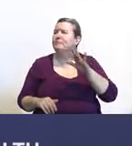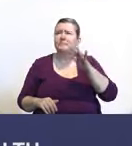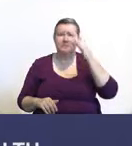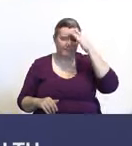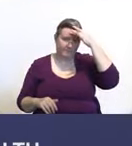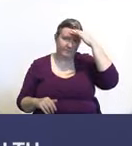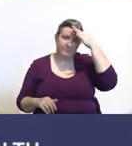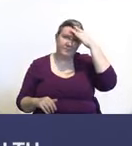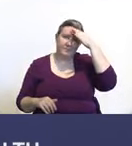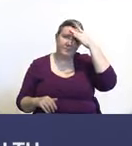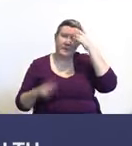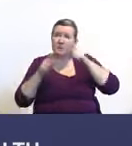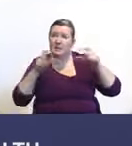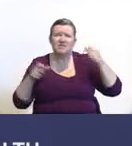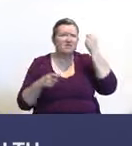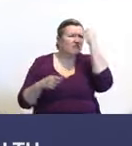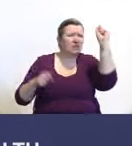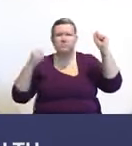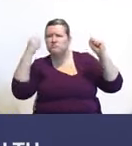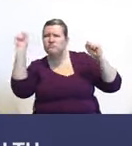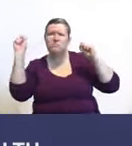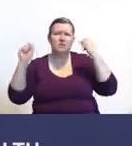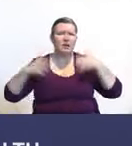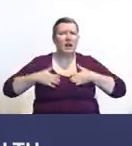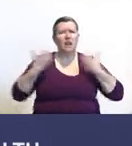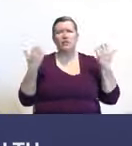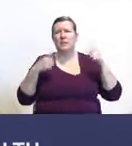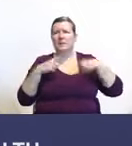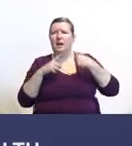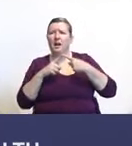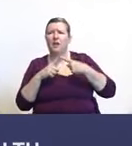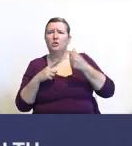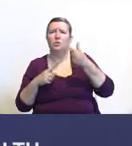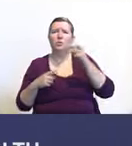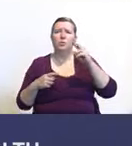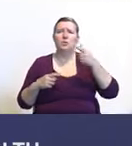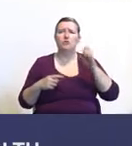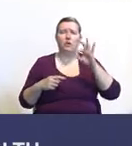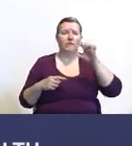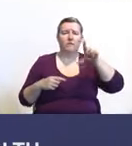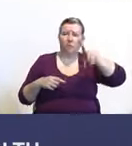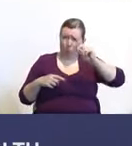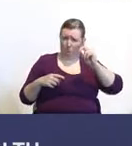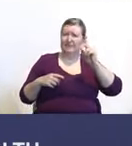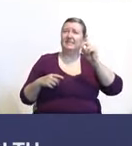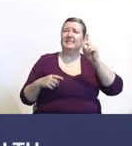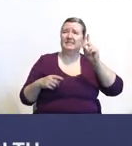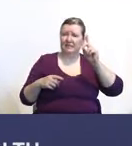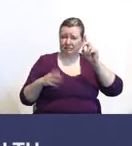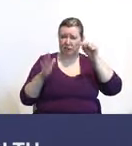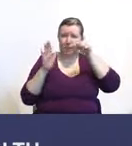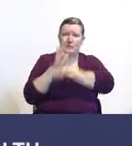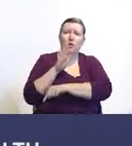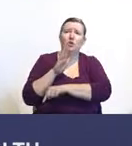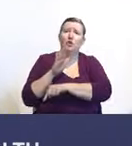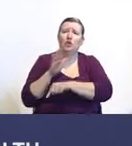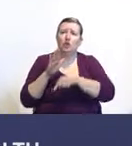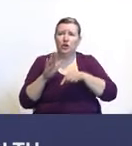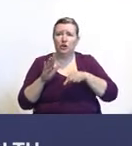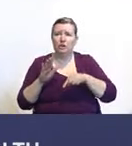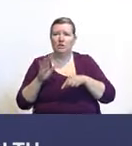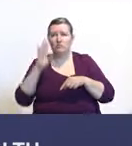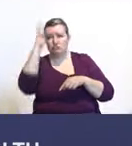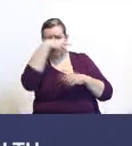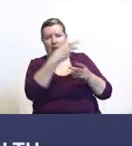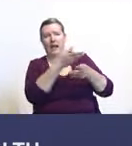passion and demonstrations and anger over the murder of George Floyd, we were asked by the prior administration to protect monuments,